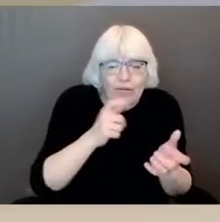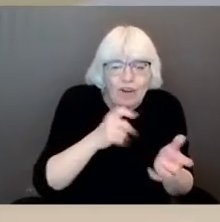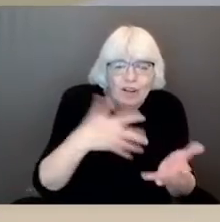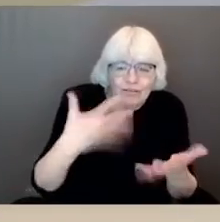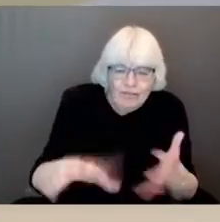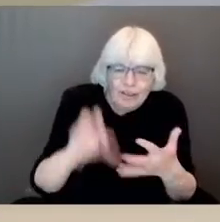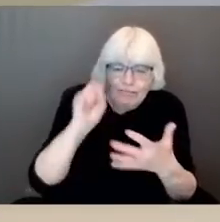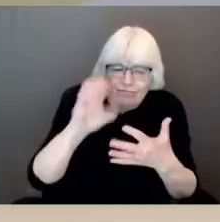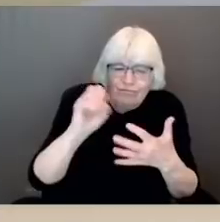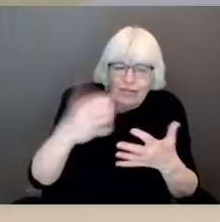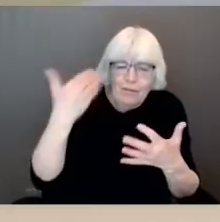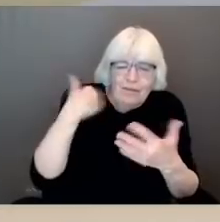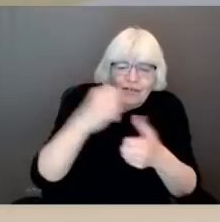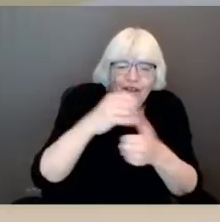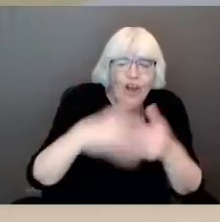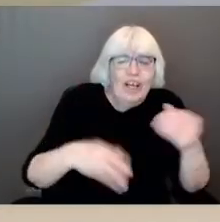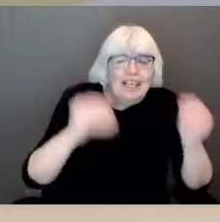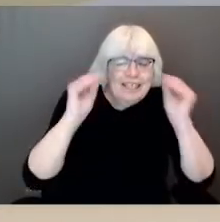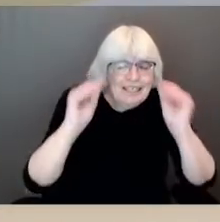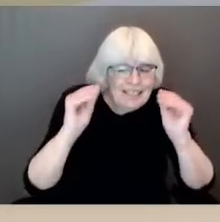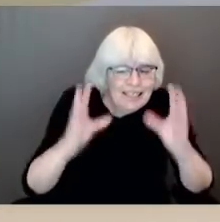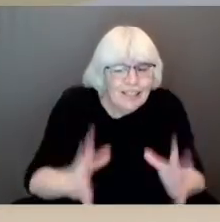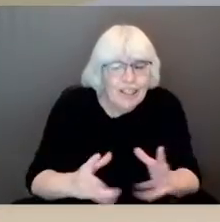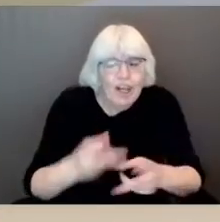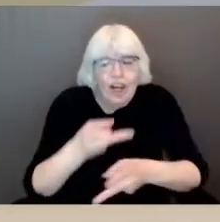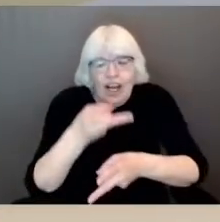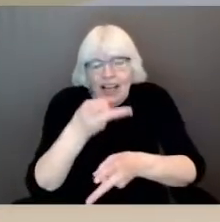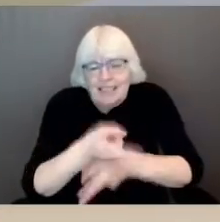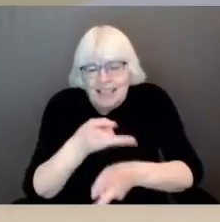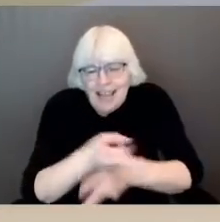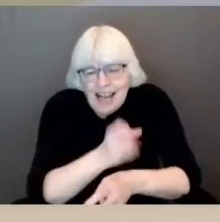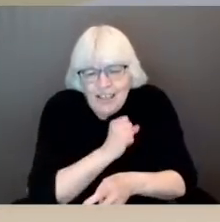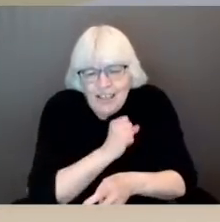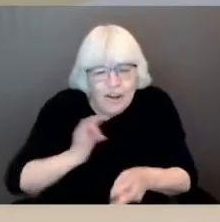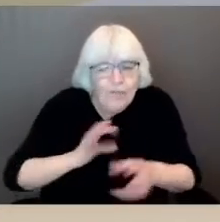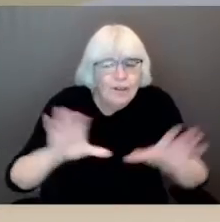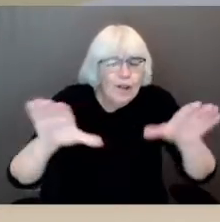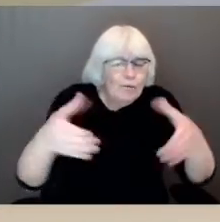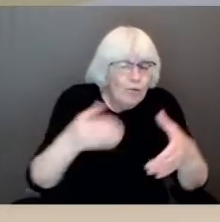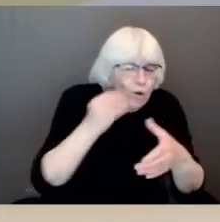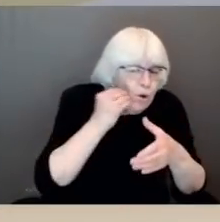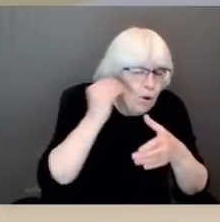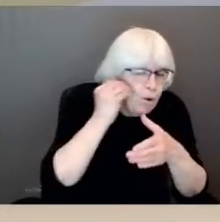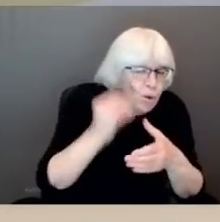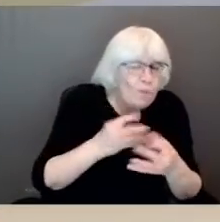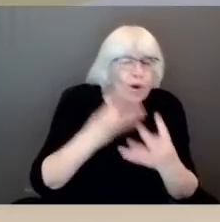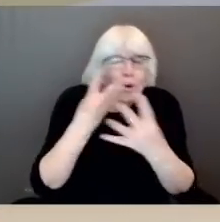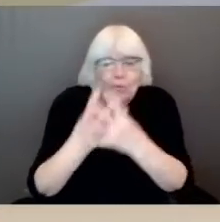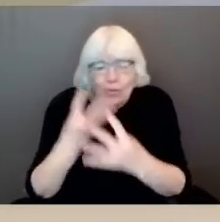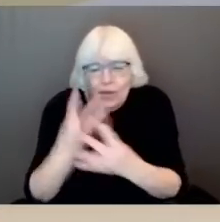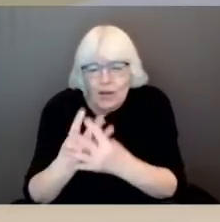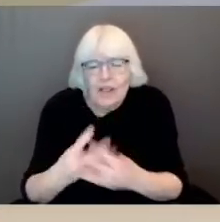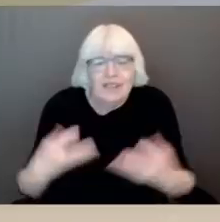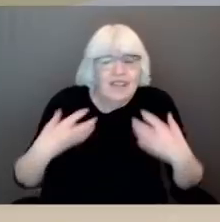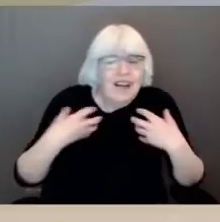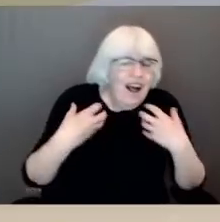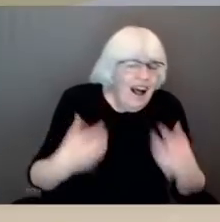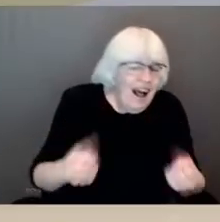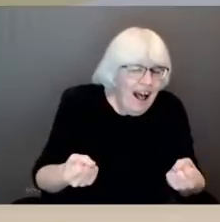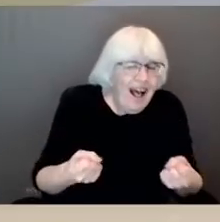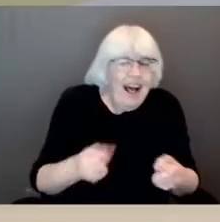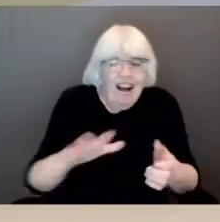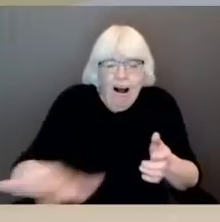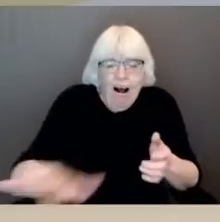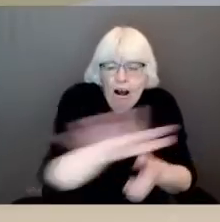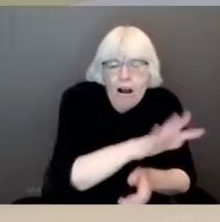teachers, daycare staff, group homes, corrections, health PEI, to name a few of them. And